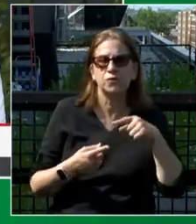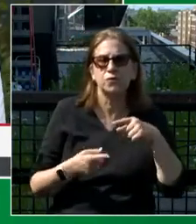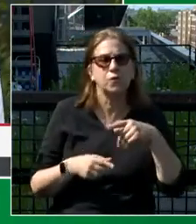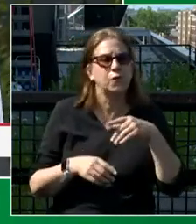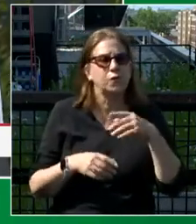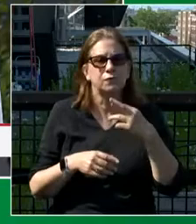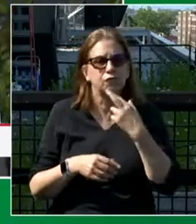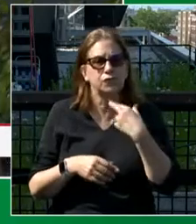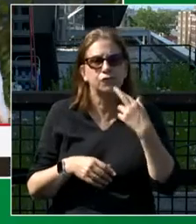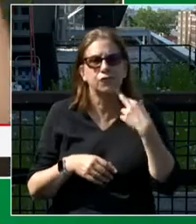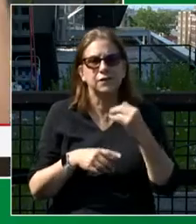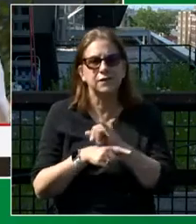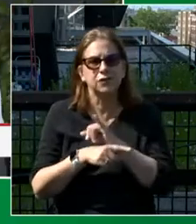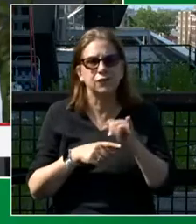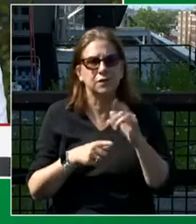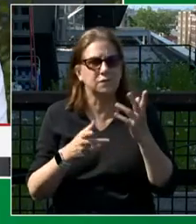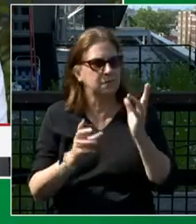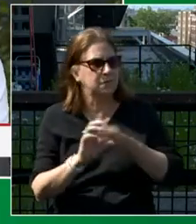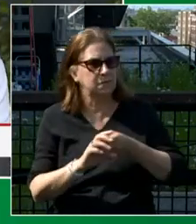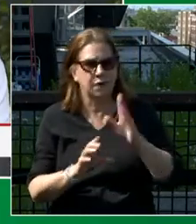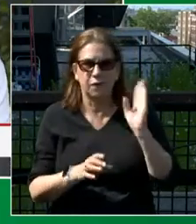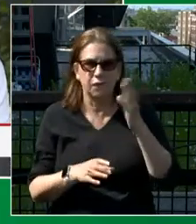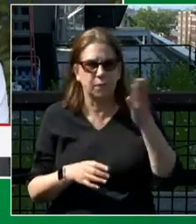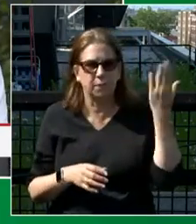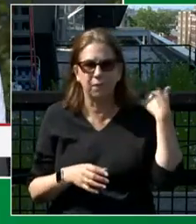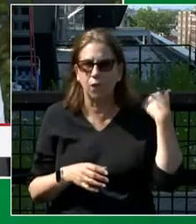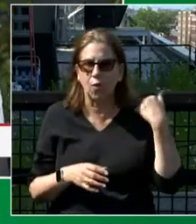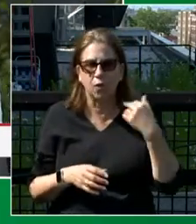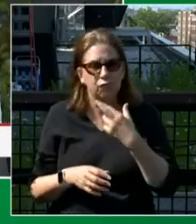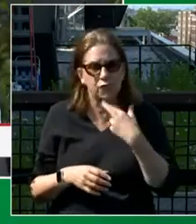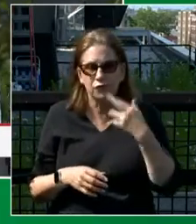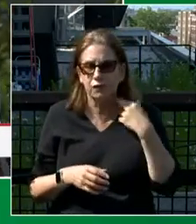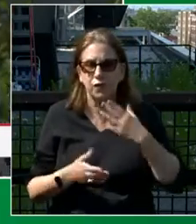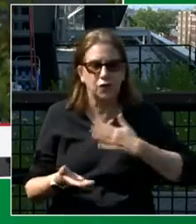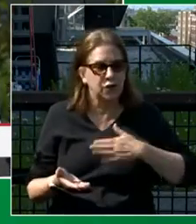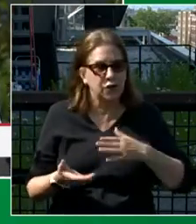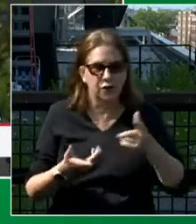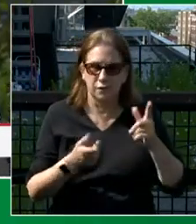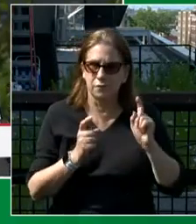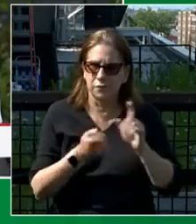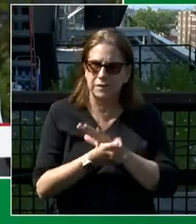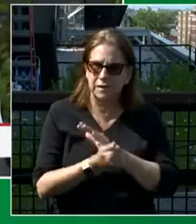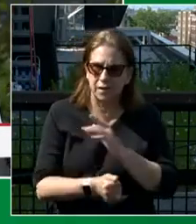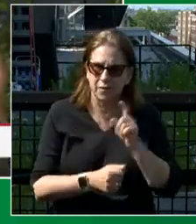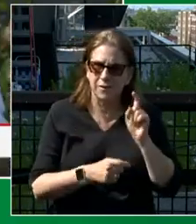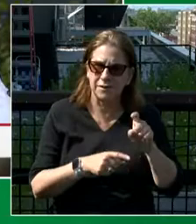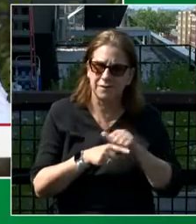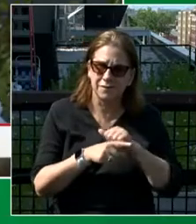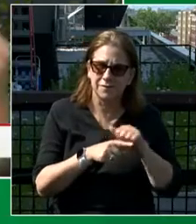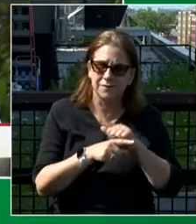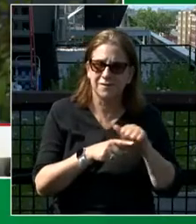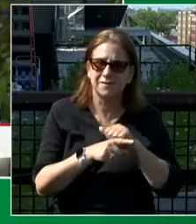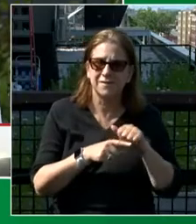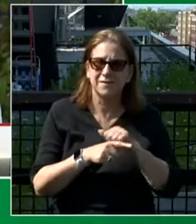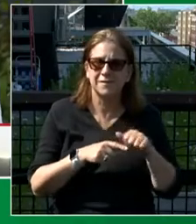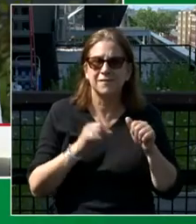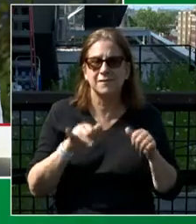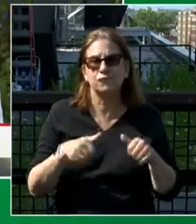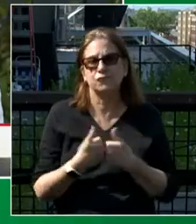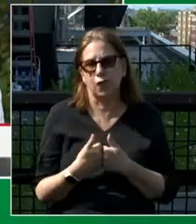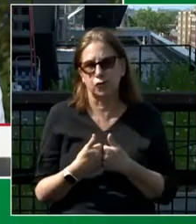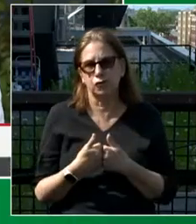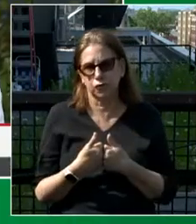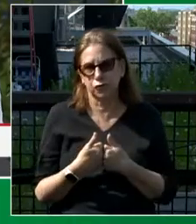that every player has within the restaurant. And so that has been kind of the biggest challenge, is not having those